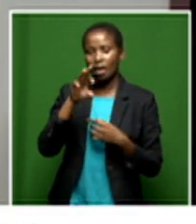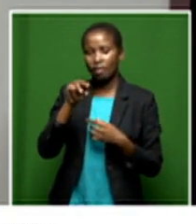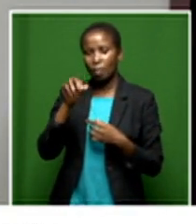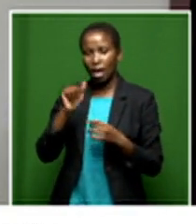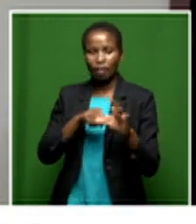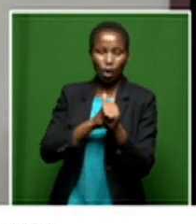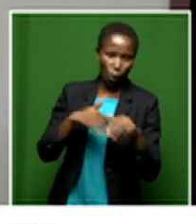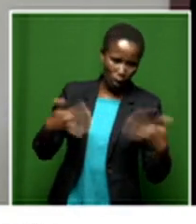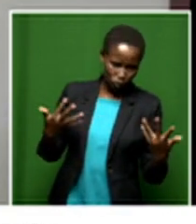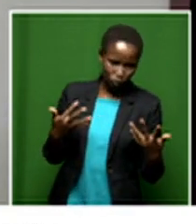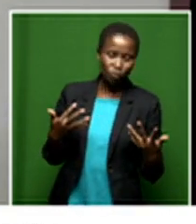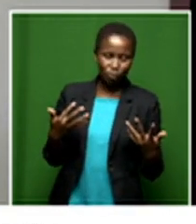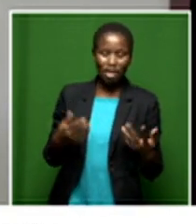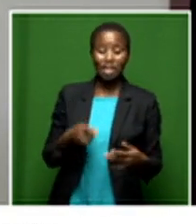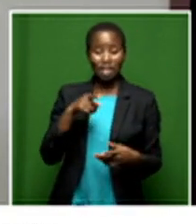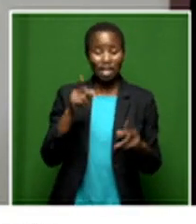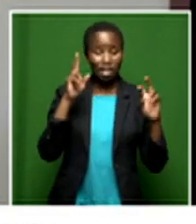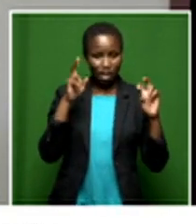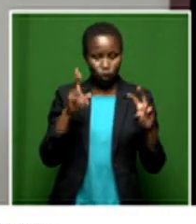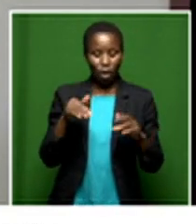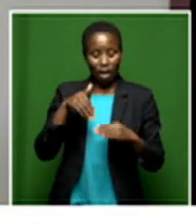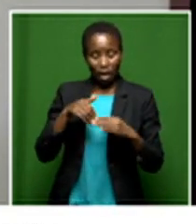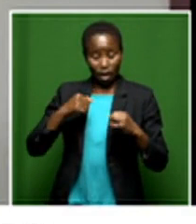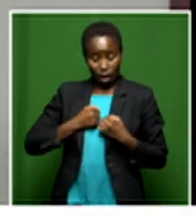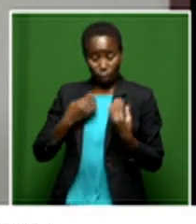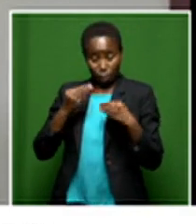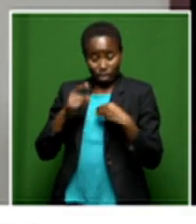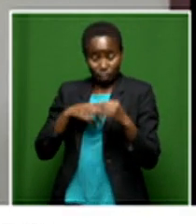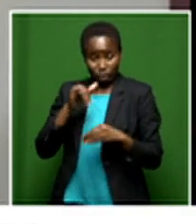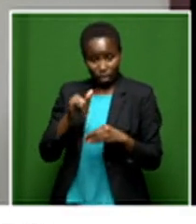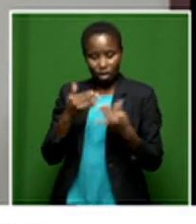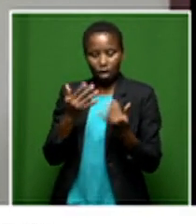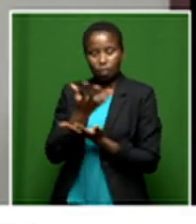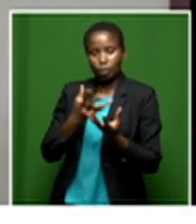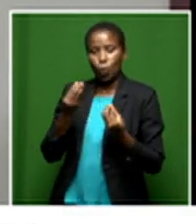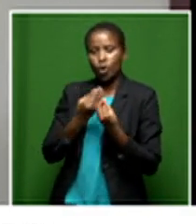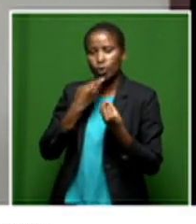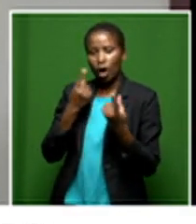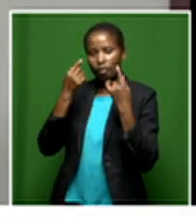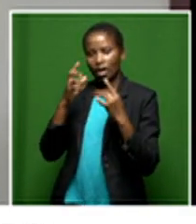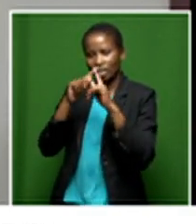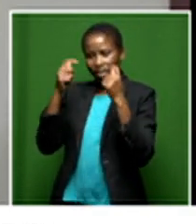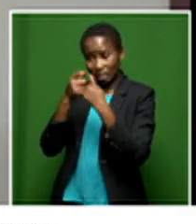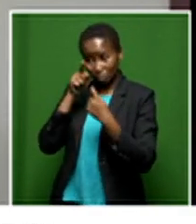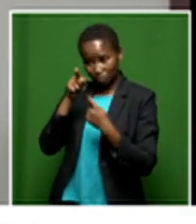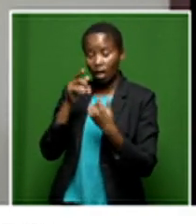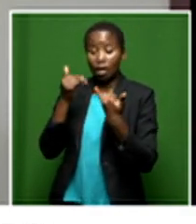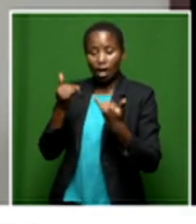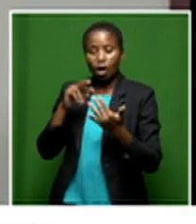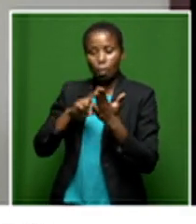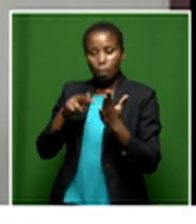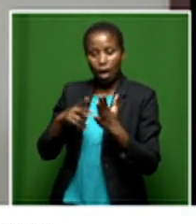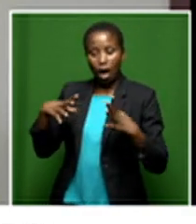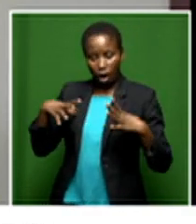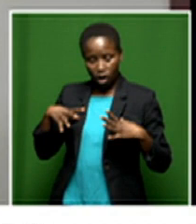That report is at my desk as we speak. We are discussing it with the finance team because we want to make sure that going forward, we don't have